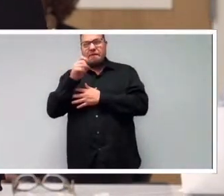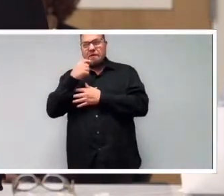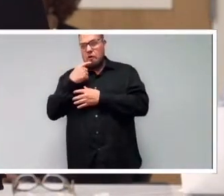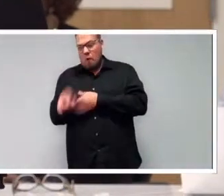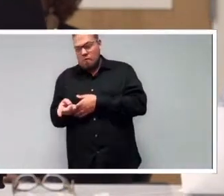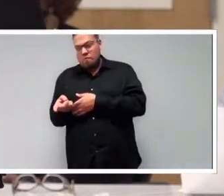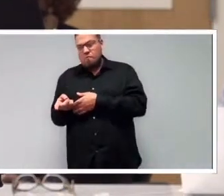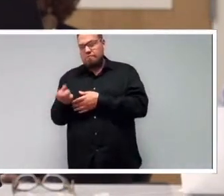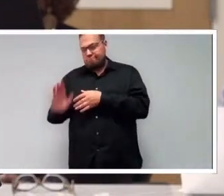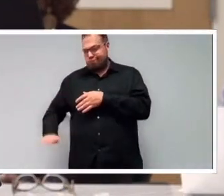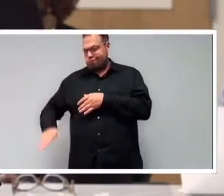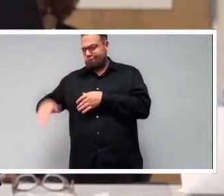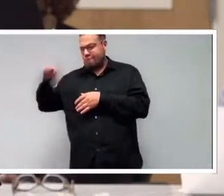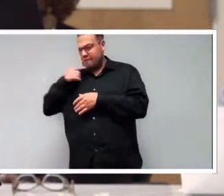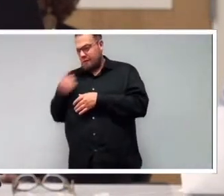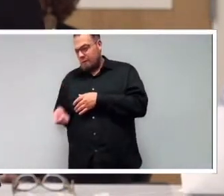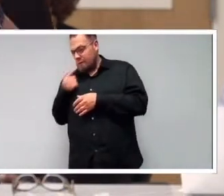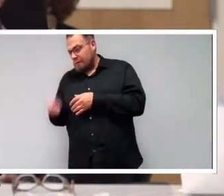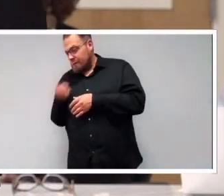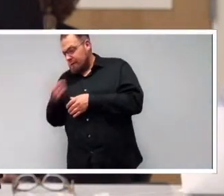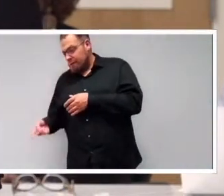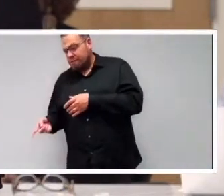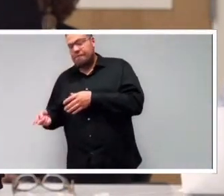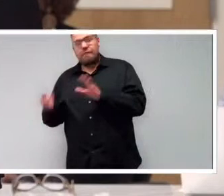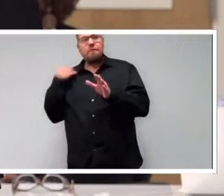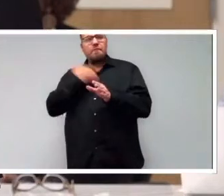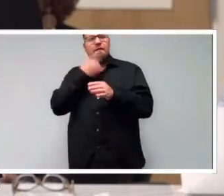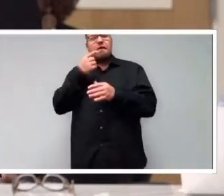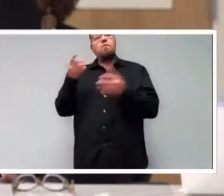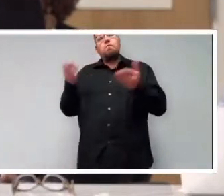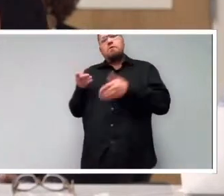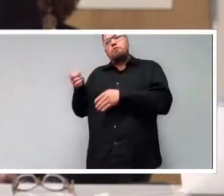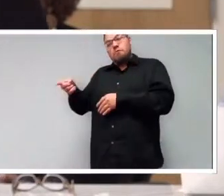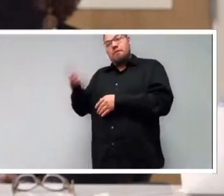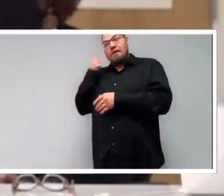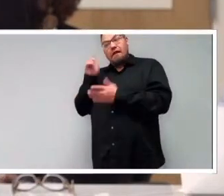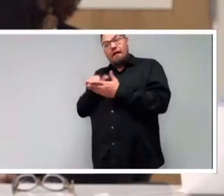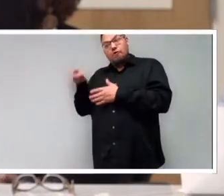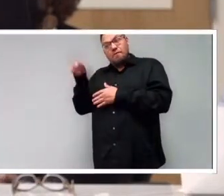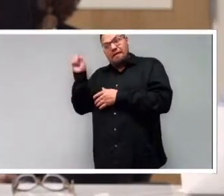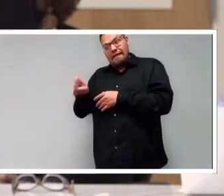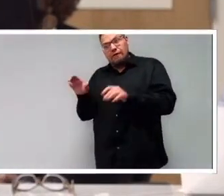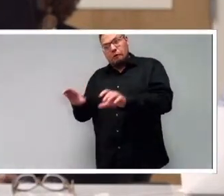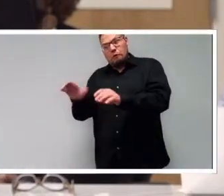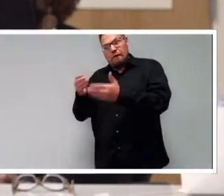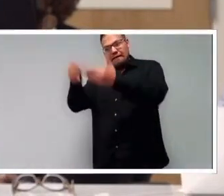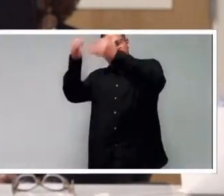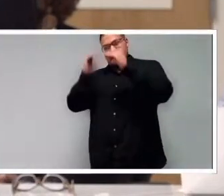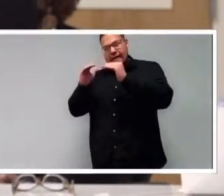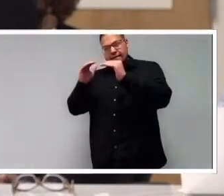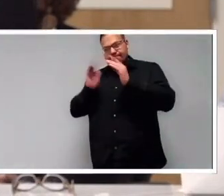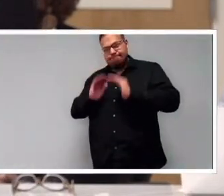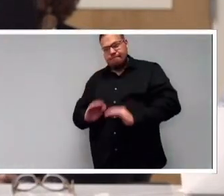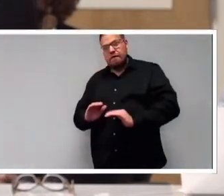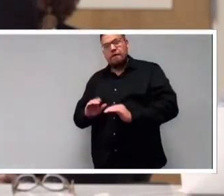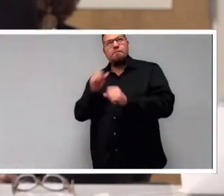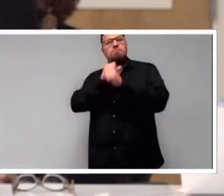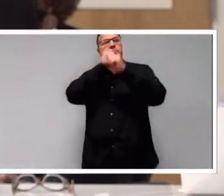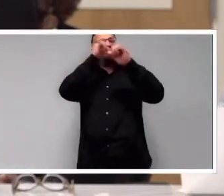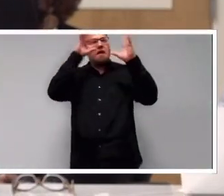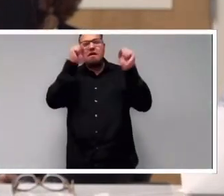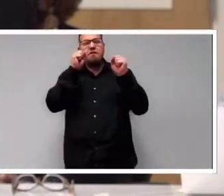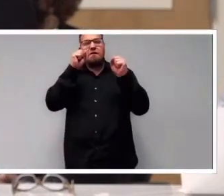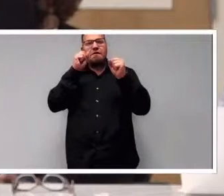up, and we spend a lot of time in our program saying, what do you think you need to do? What comes next? And it's amazing the things that we would